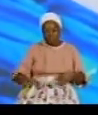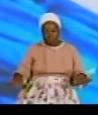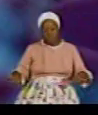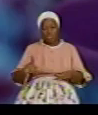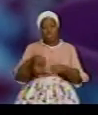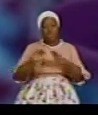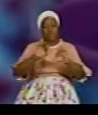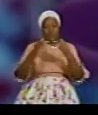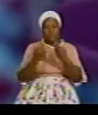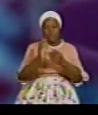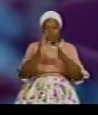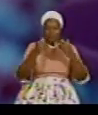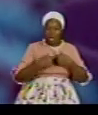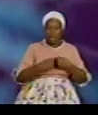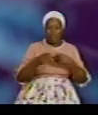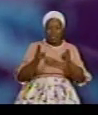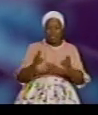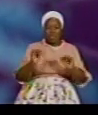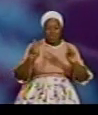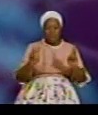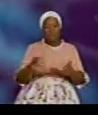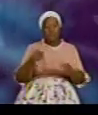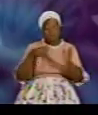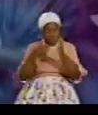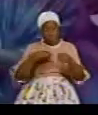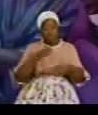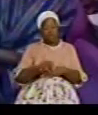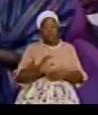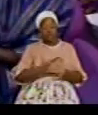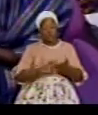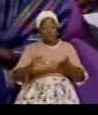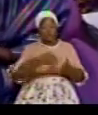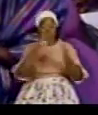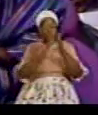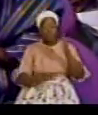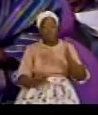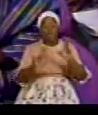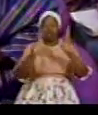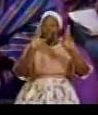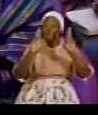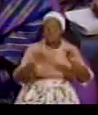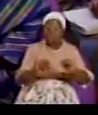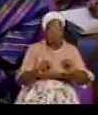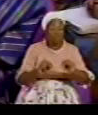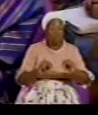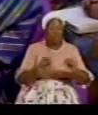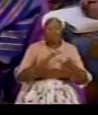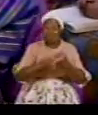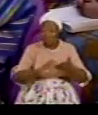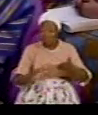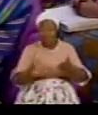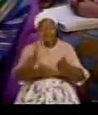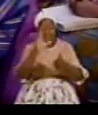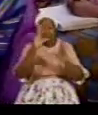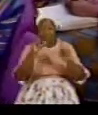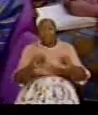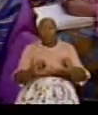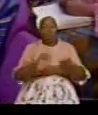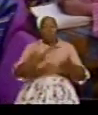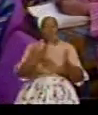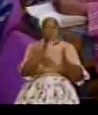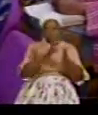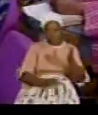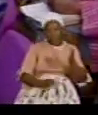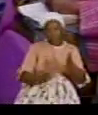HIV. Show me the chapter and show me the verse. There's no chapter, there is no verse, because HIV